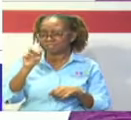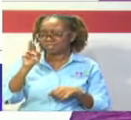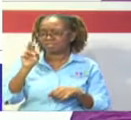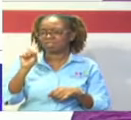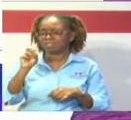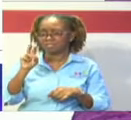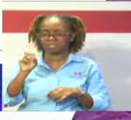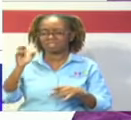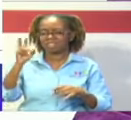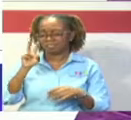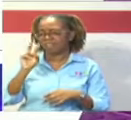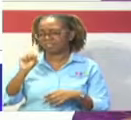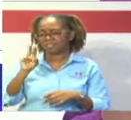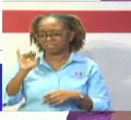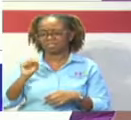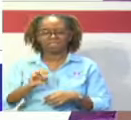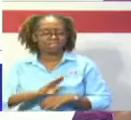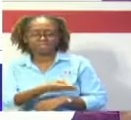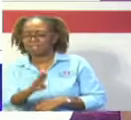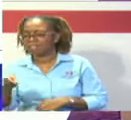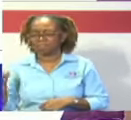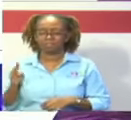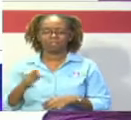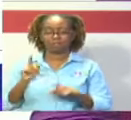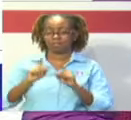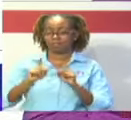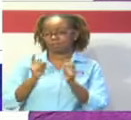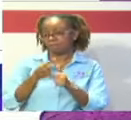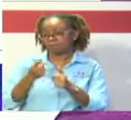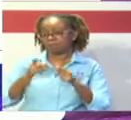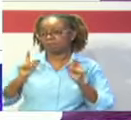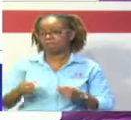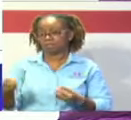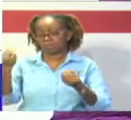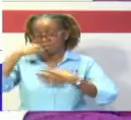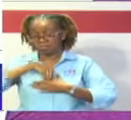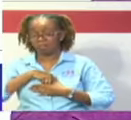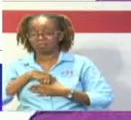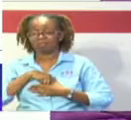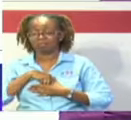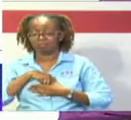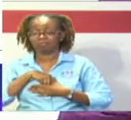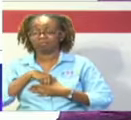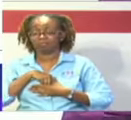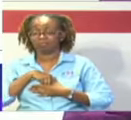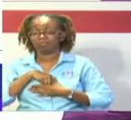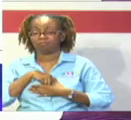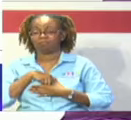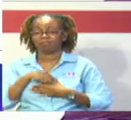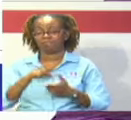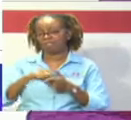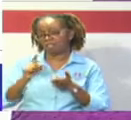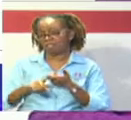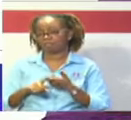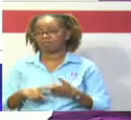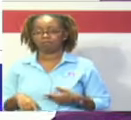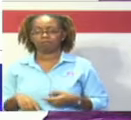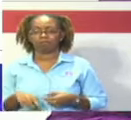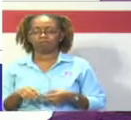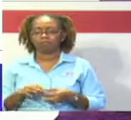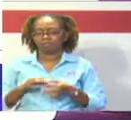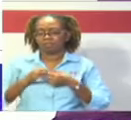they present your cells with their genetic material, and that genetic material sort of reprograms your cell to become a factory